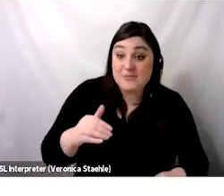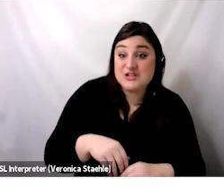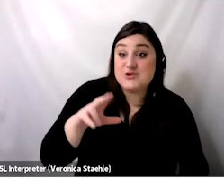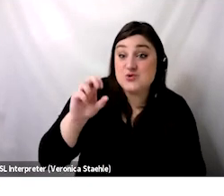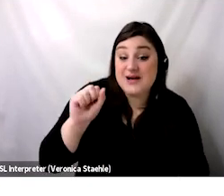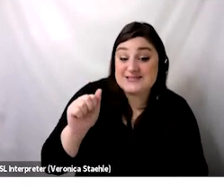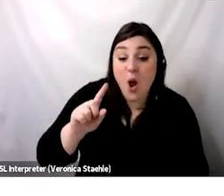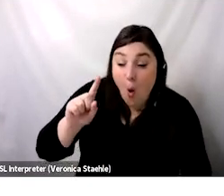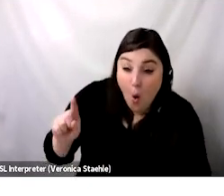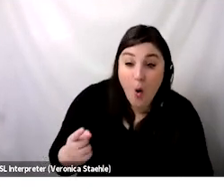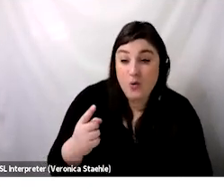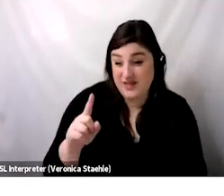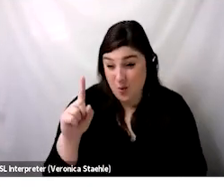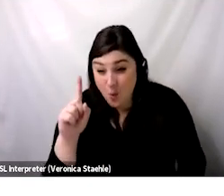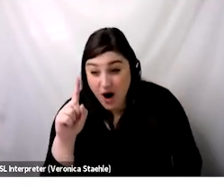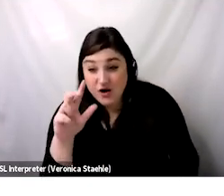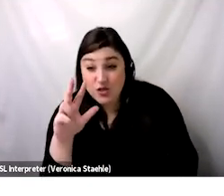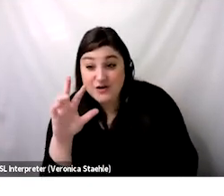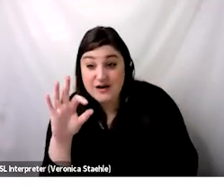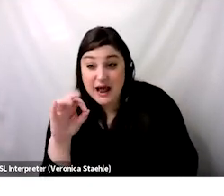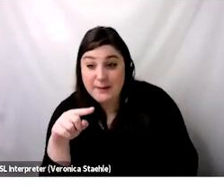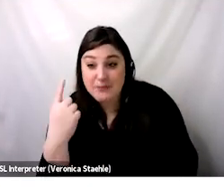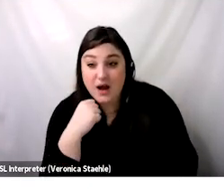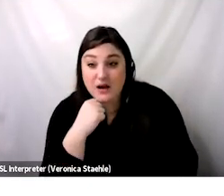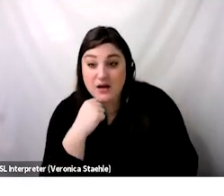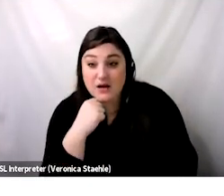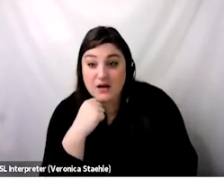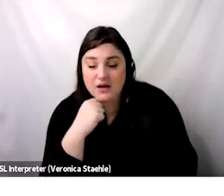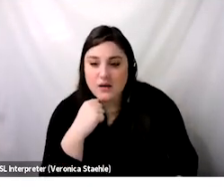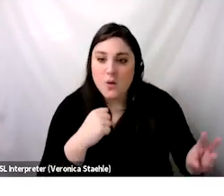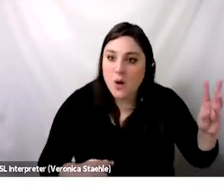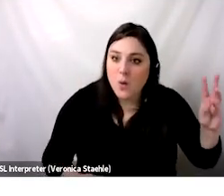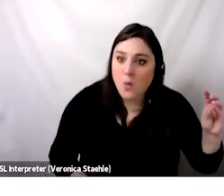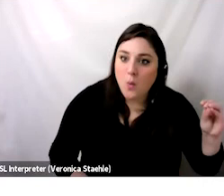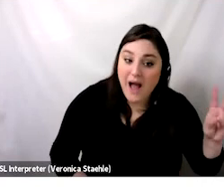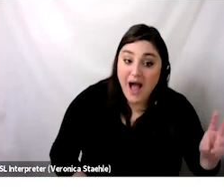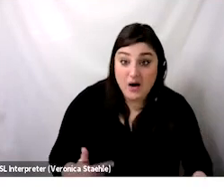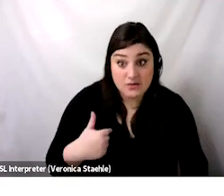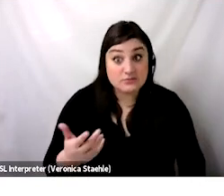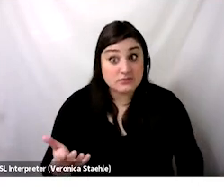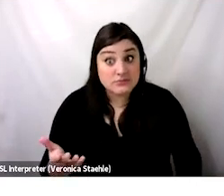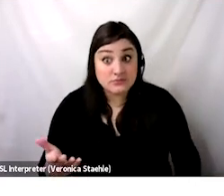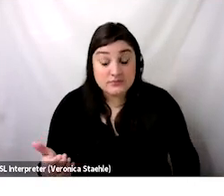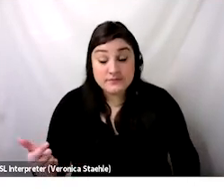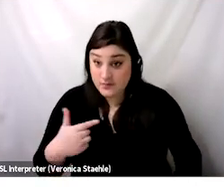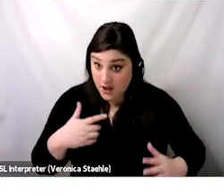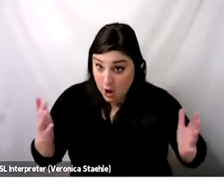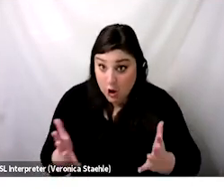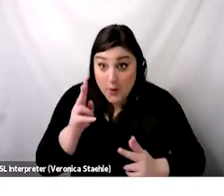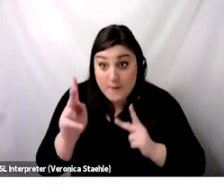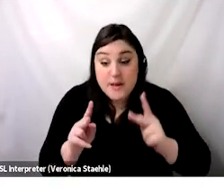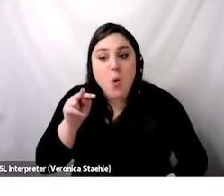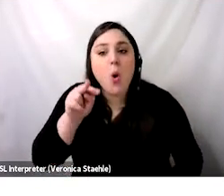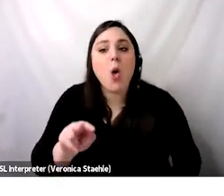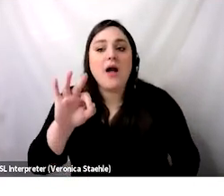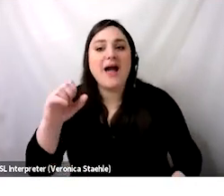Black. Wow. And so, I ask people to look at the census, how many people are Black,